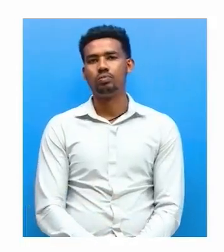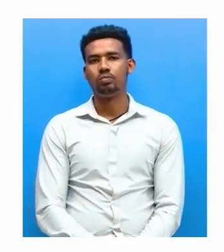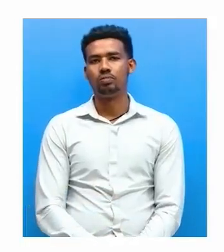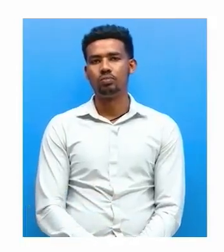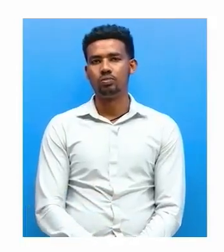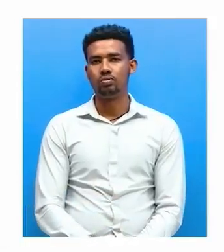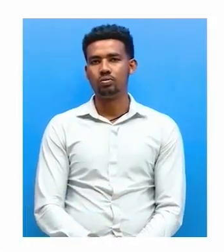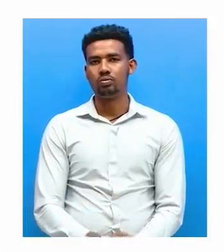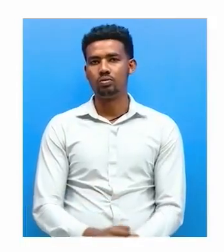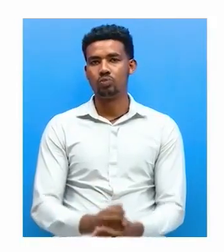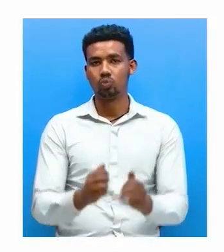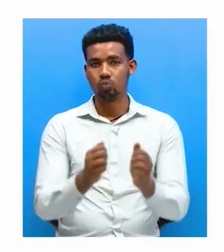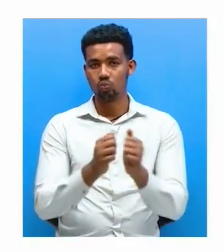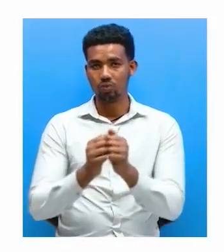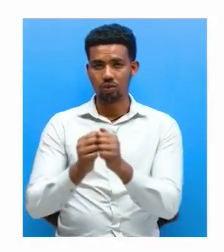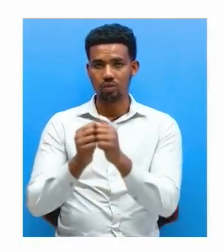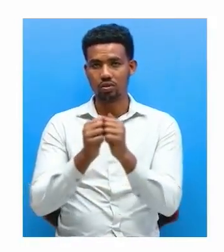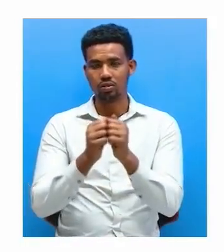with